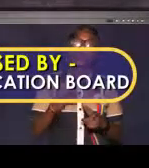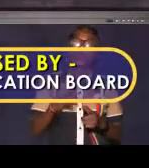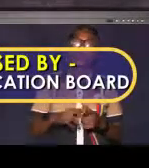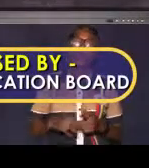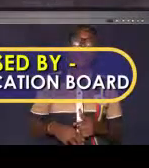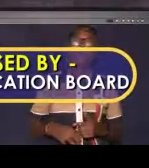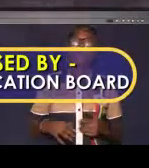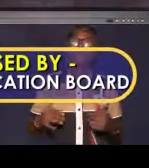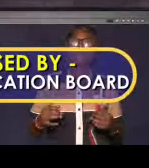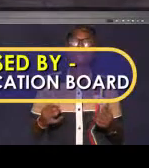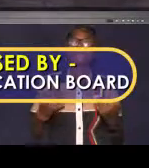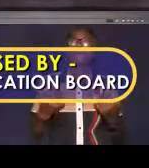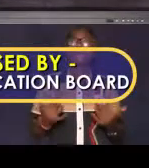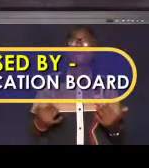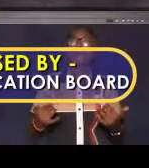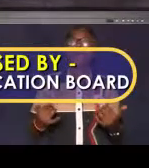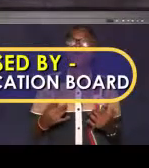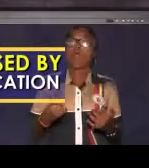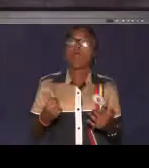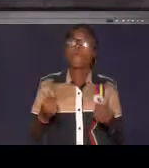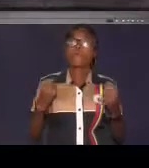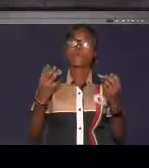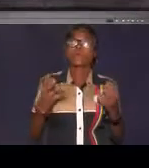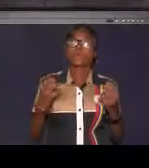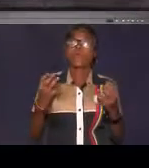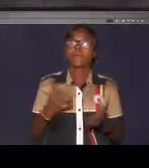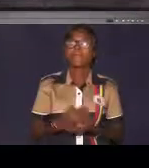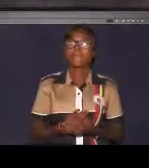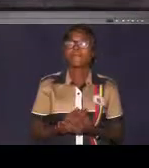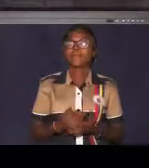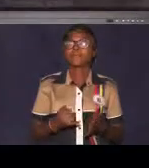plural. Well, species is a noun